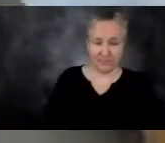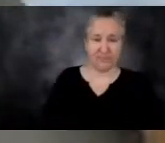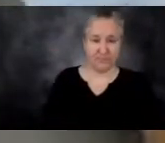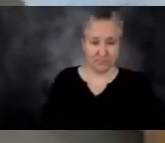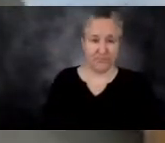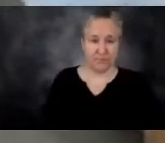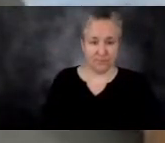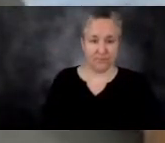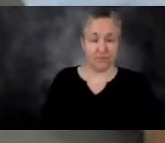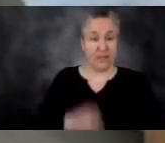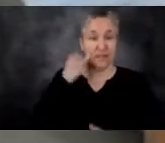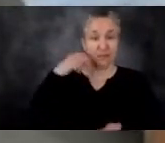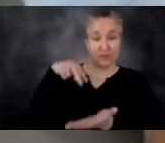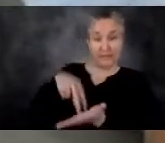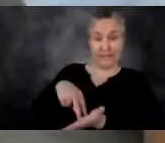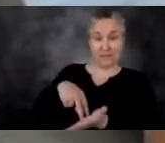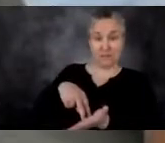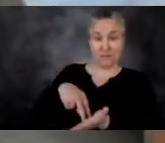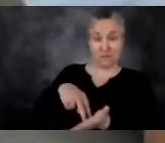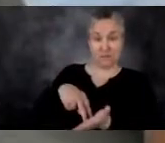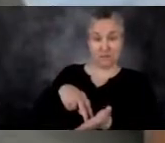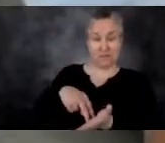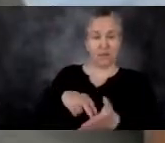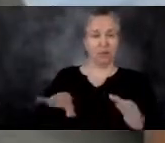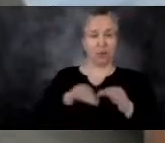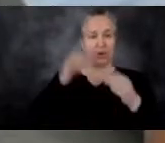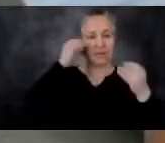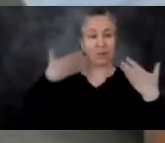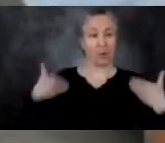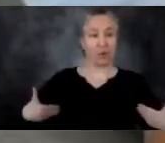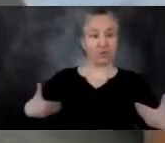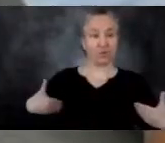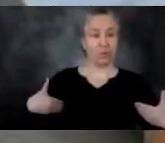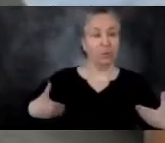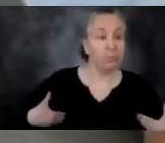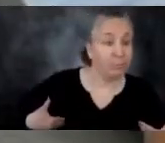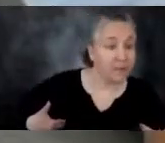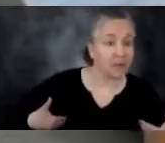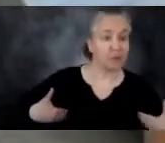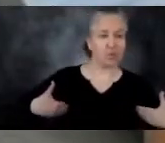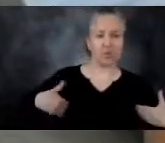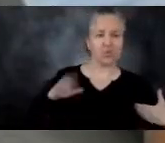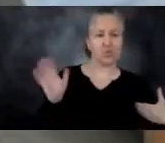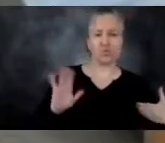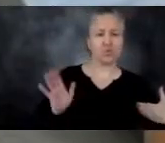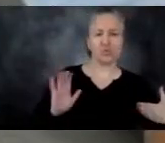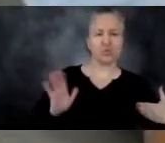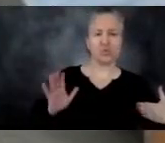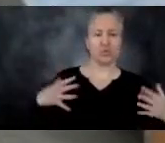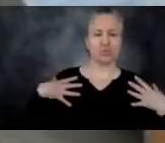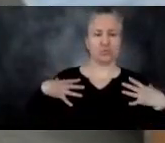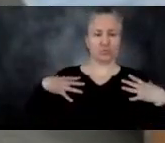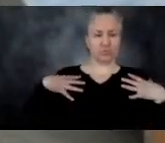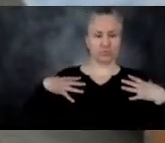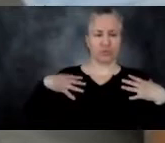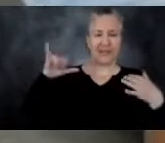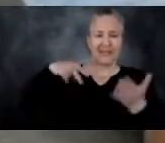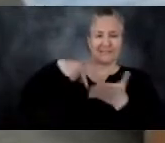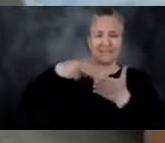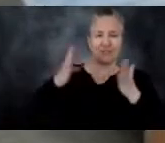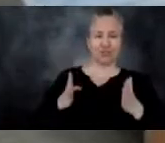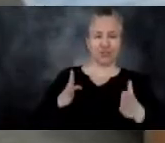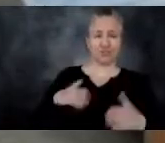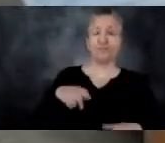in. If you're standing, I want you to think about having great posture. We're not pressing forward and back. We're not actually doing dancer posture. I want you to keep